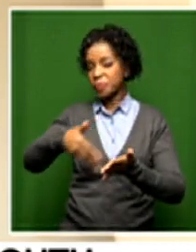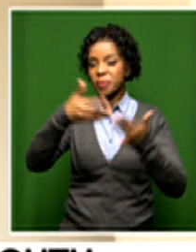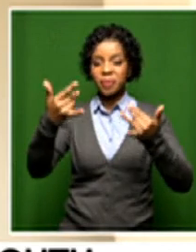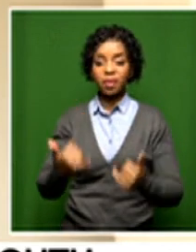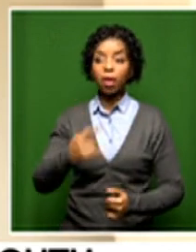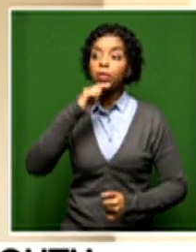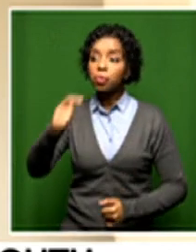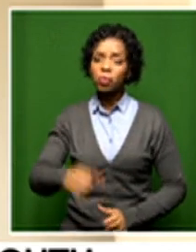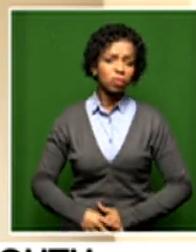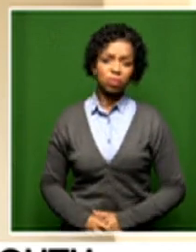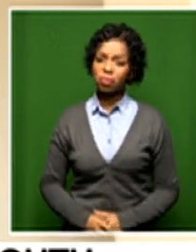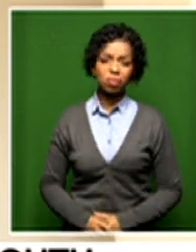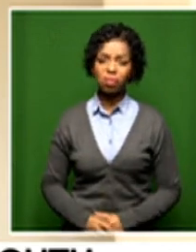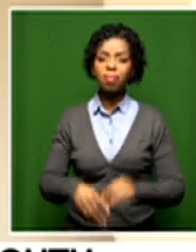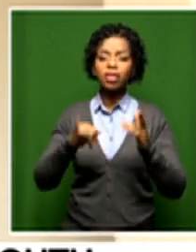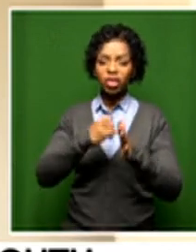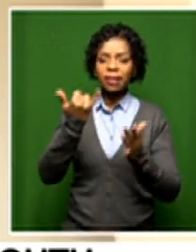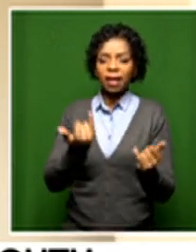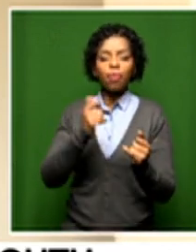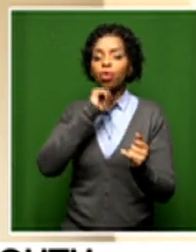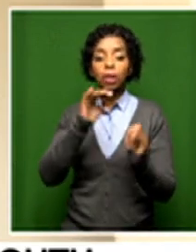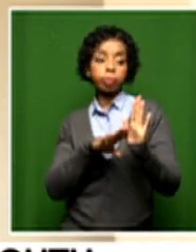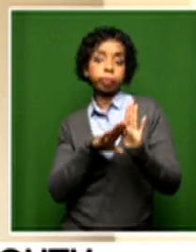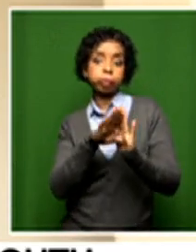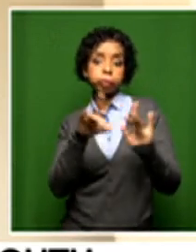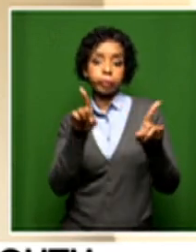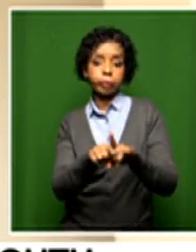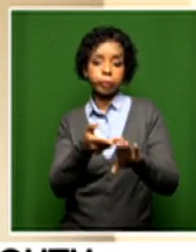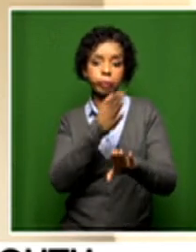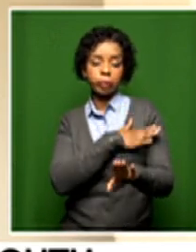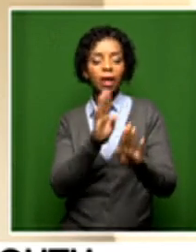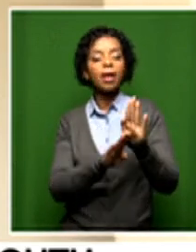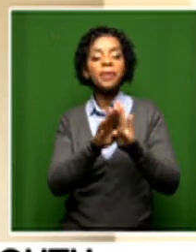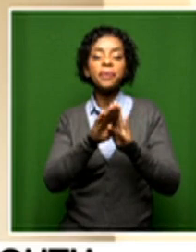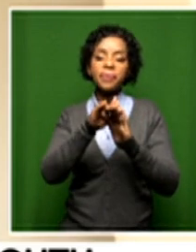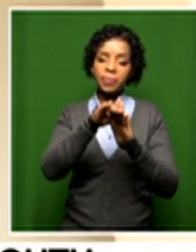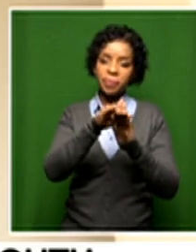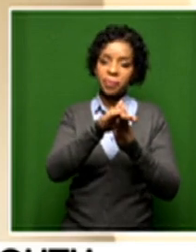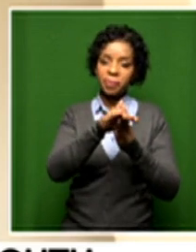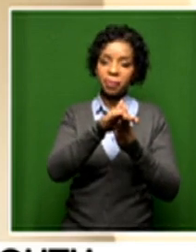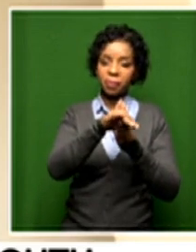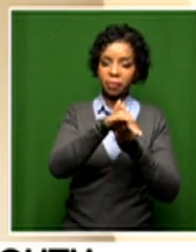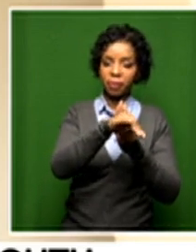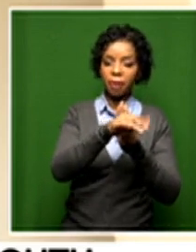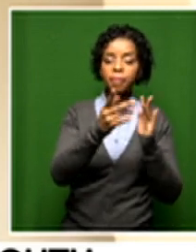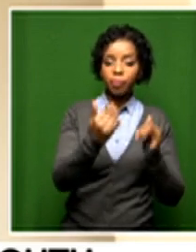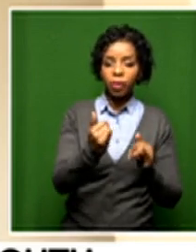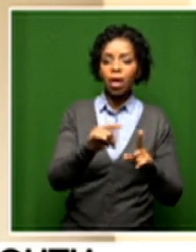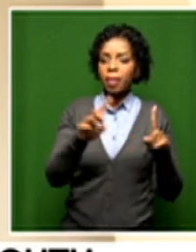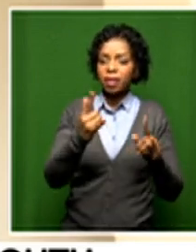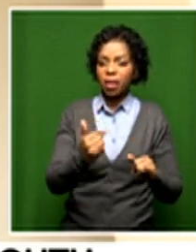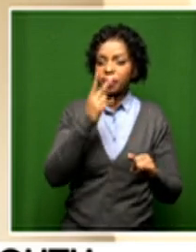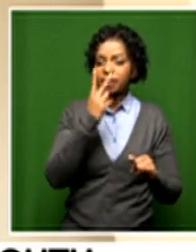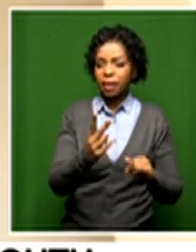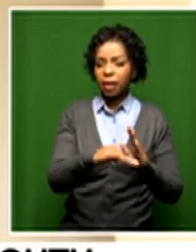are over the surge, and the numbers now, as we see them, we are seeing about 2,000 every